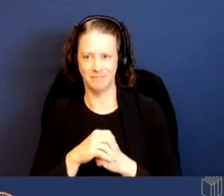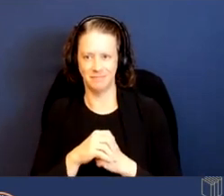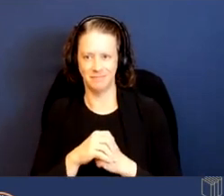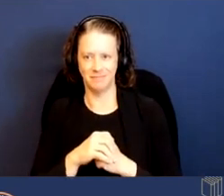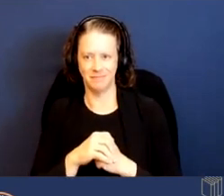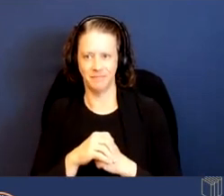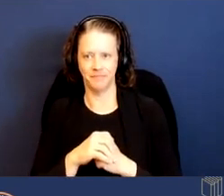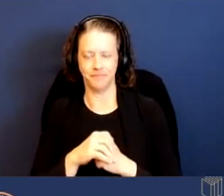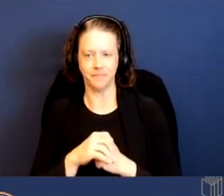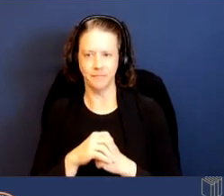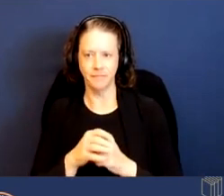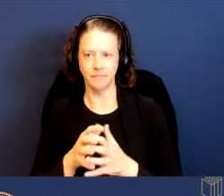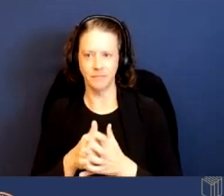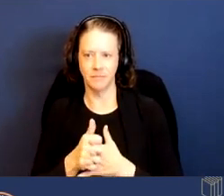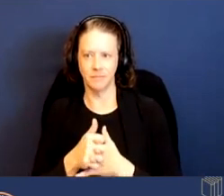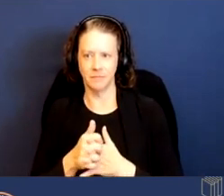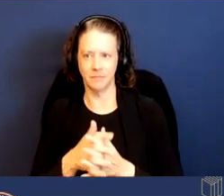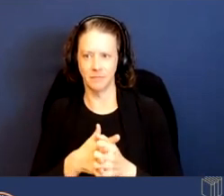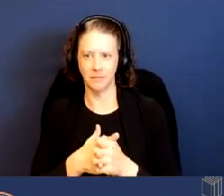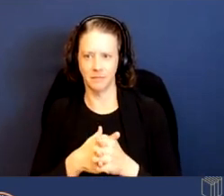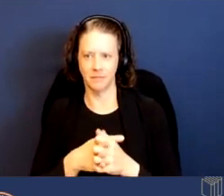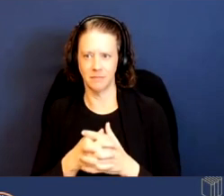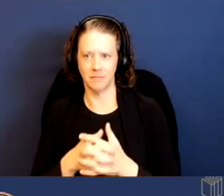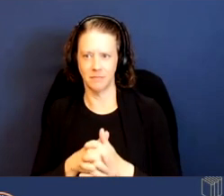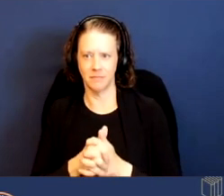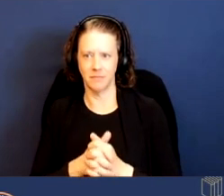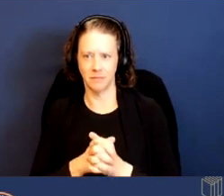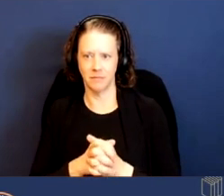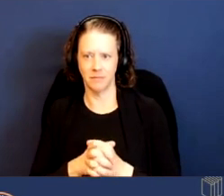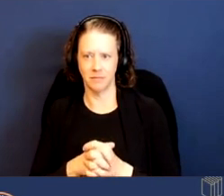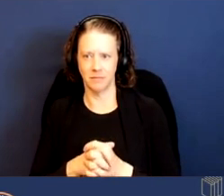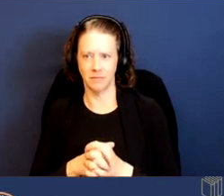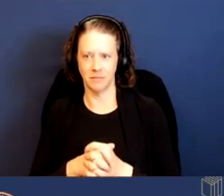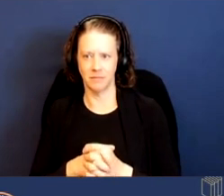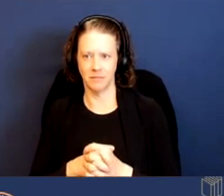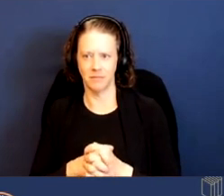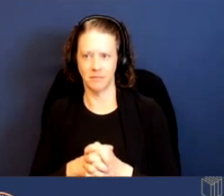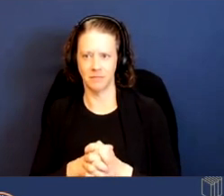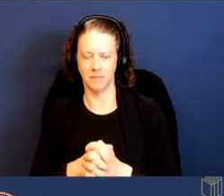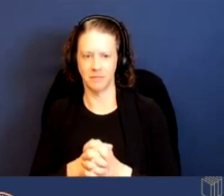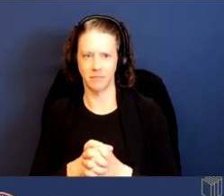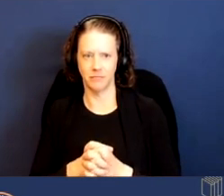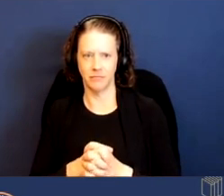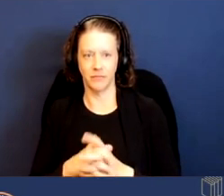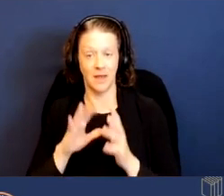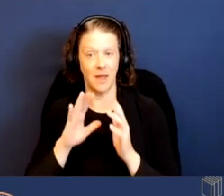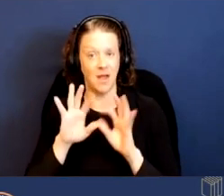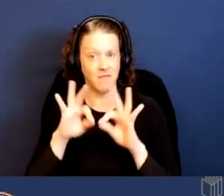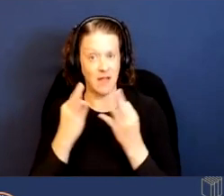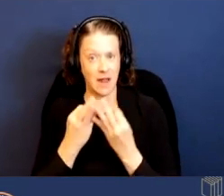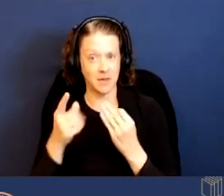Mine. Yep. And so how can